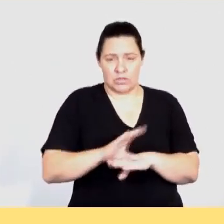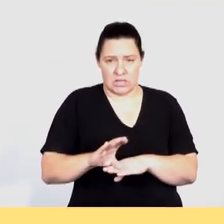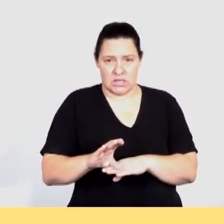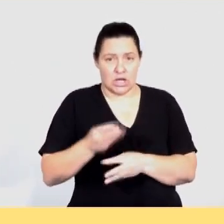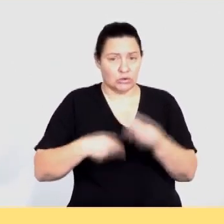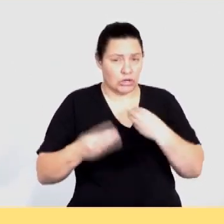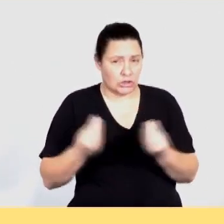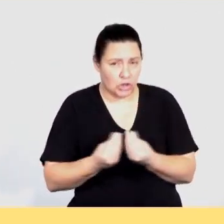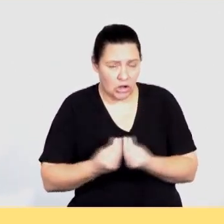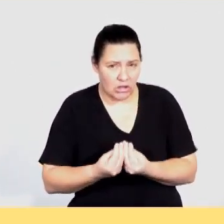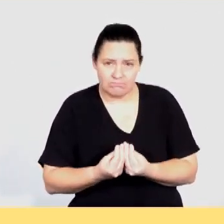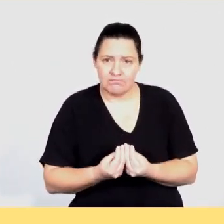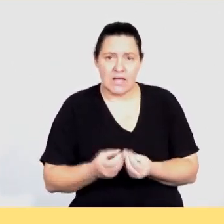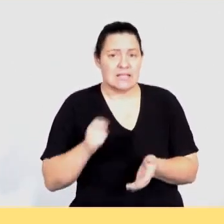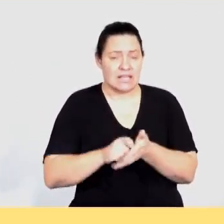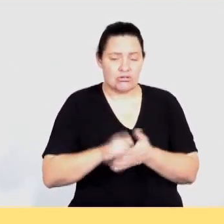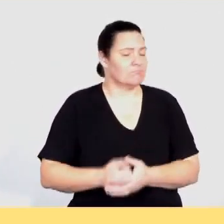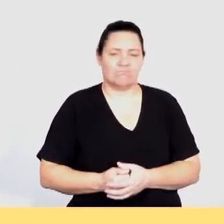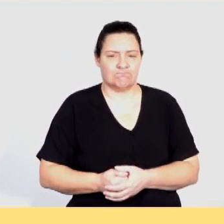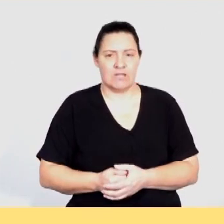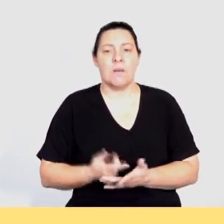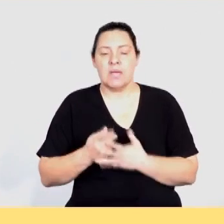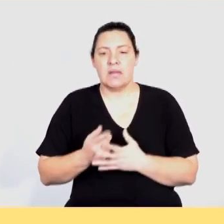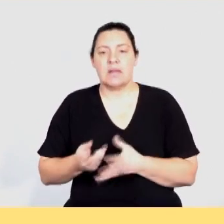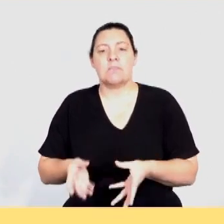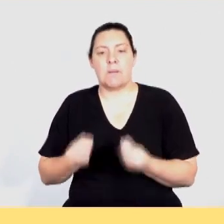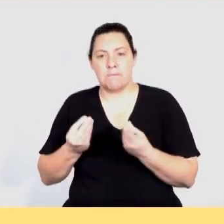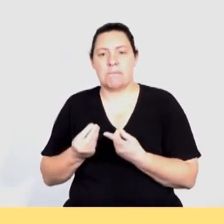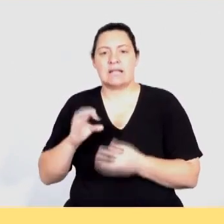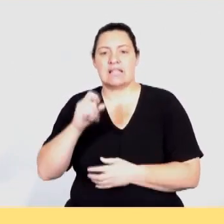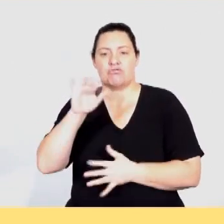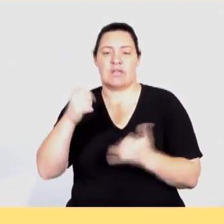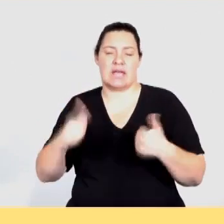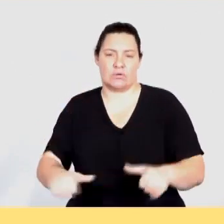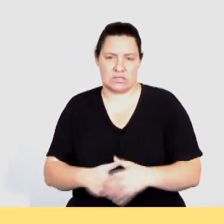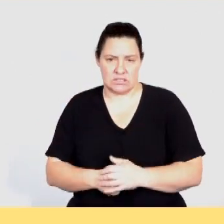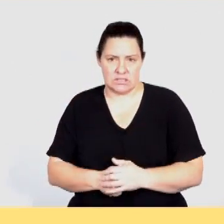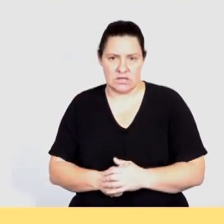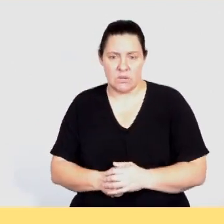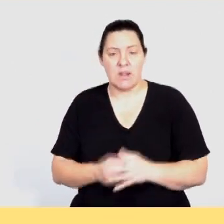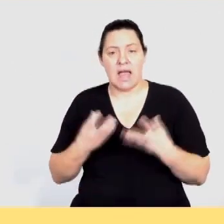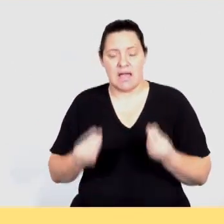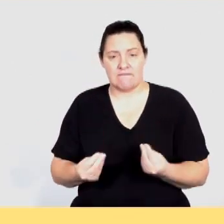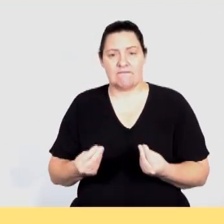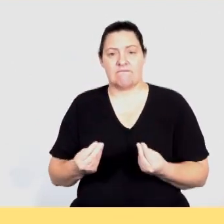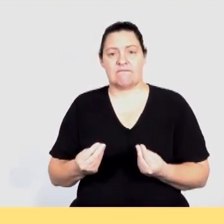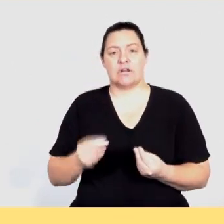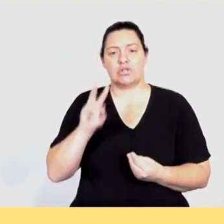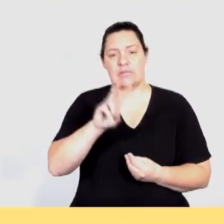a computer, is it trading stock? No. Stationery? No. That means it comes now to my sundry accounts. I'm going to have